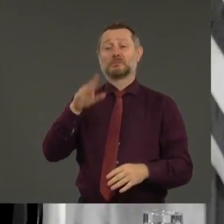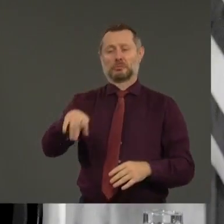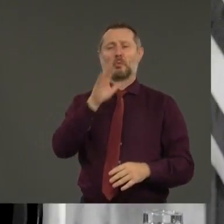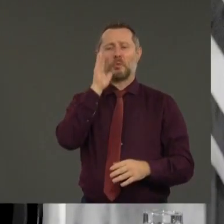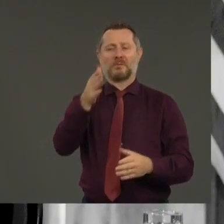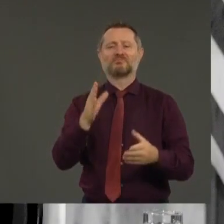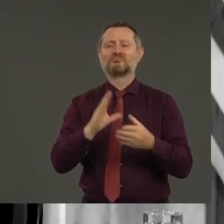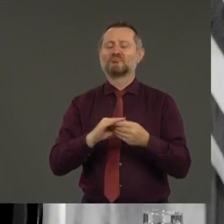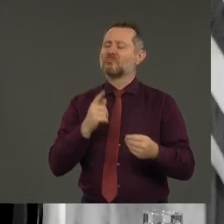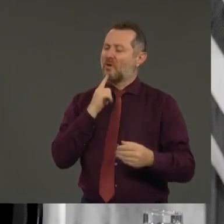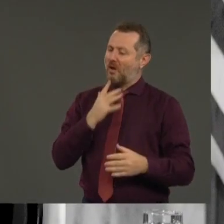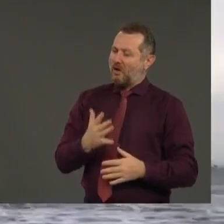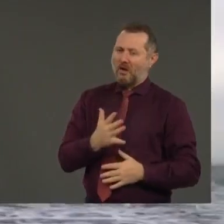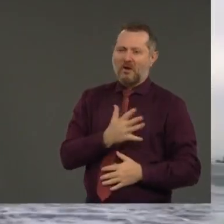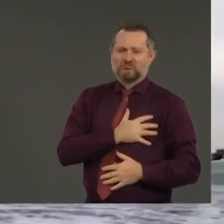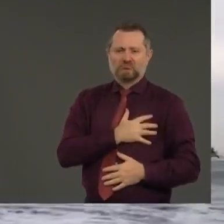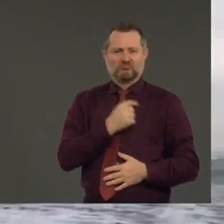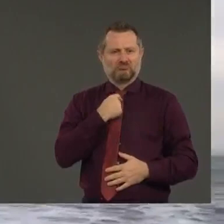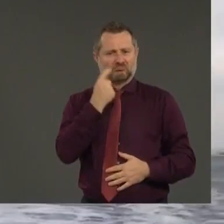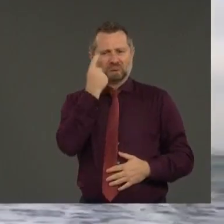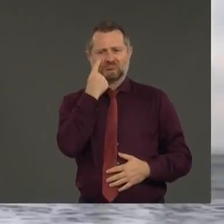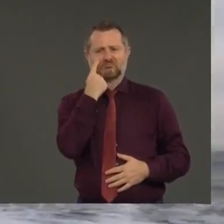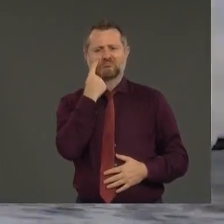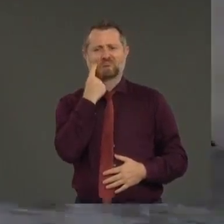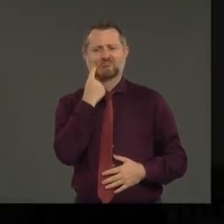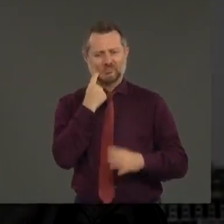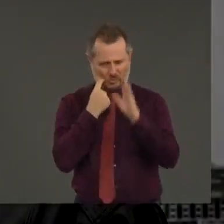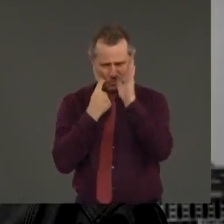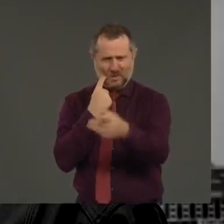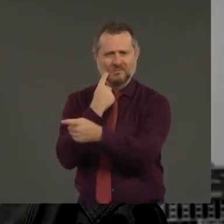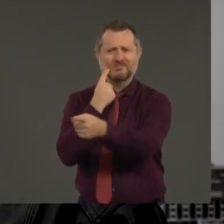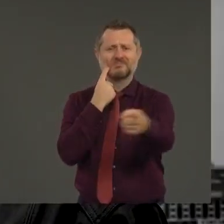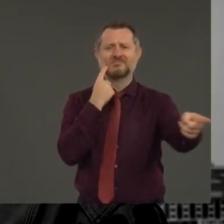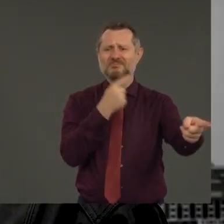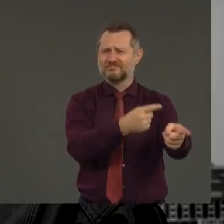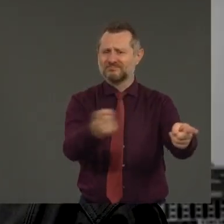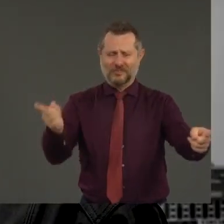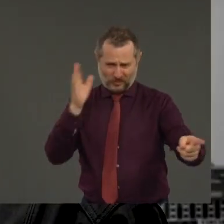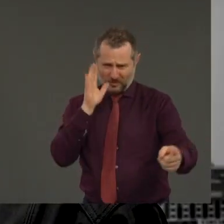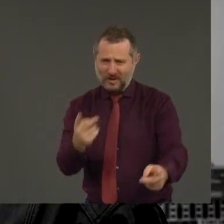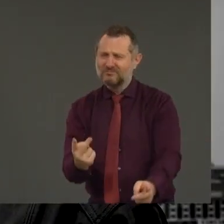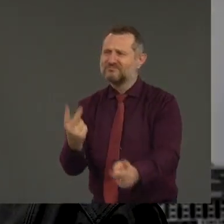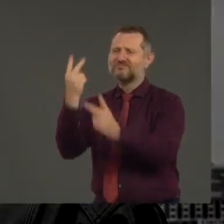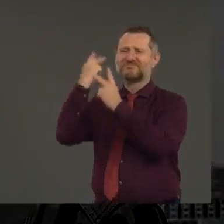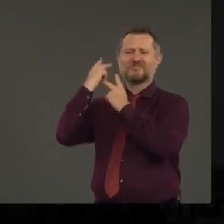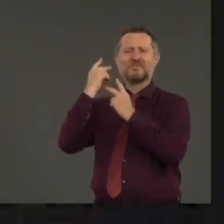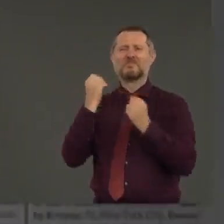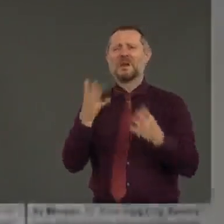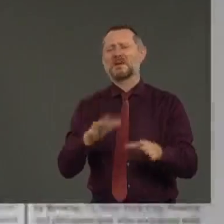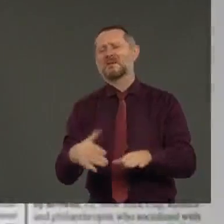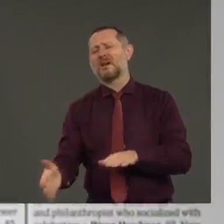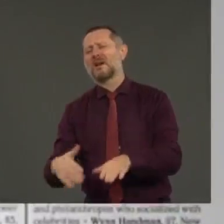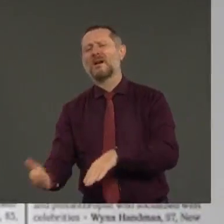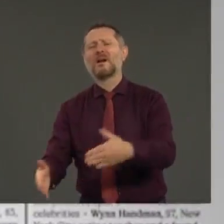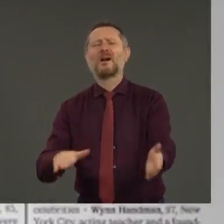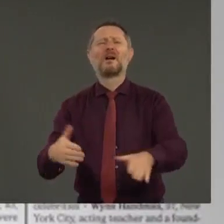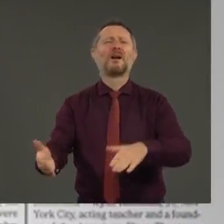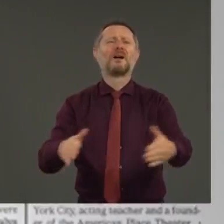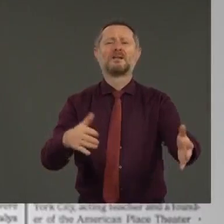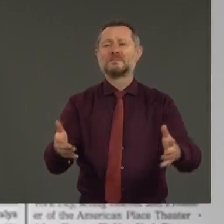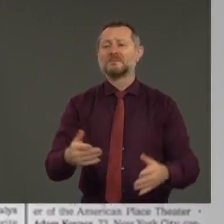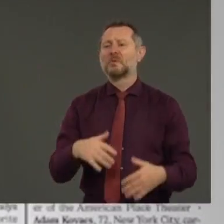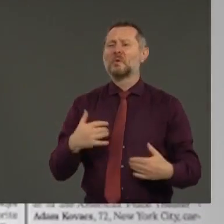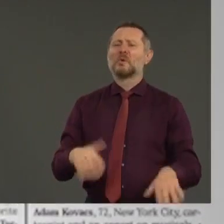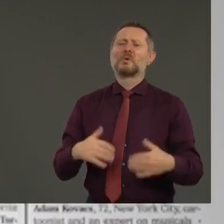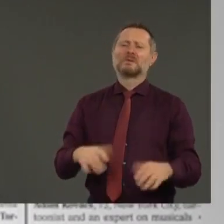tear because you will remember the lives lost, and you'll remember the faces, and